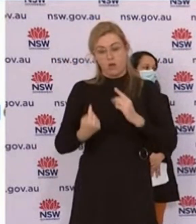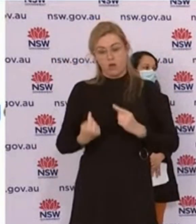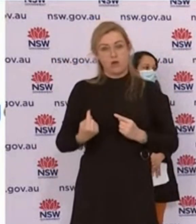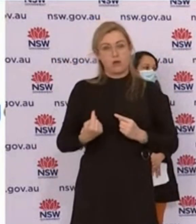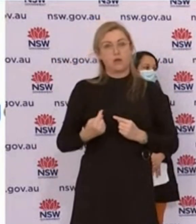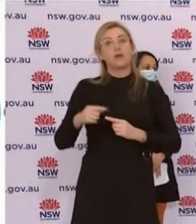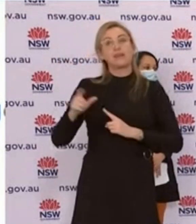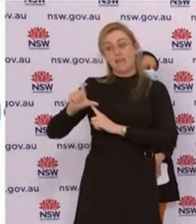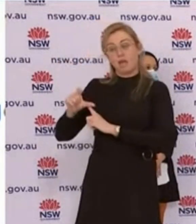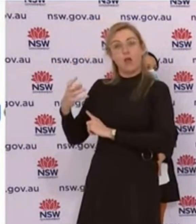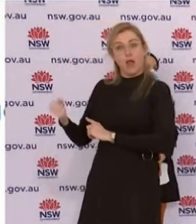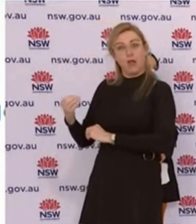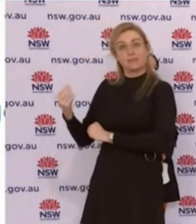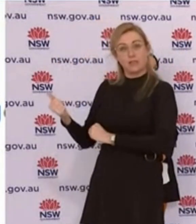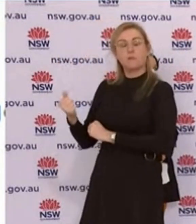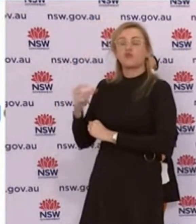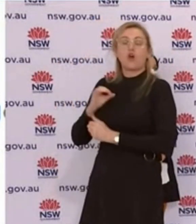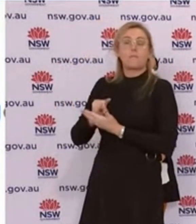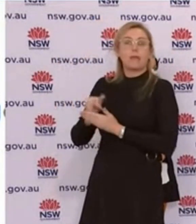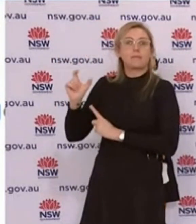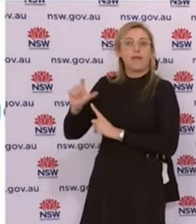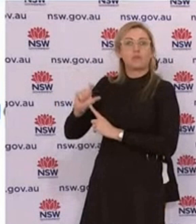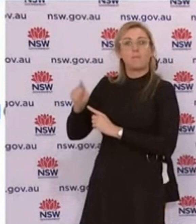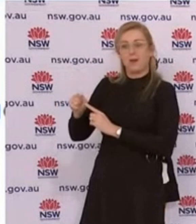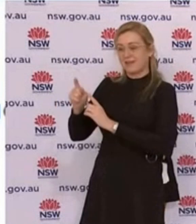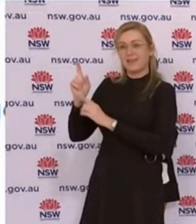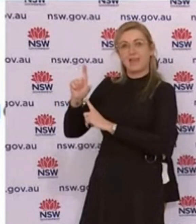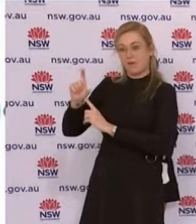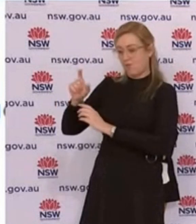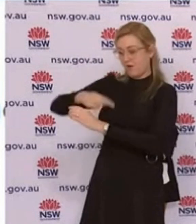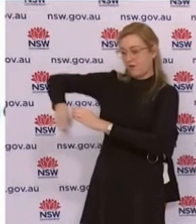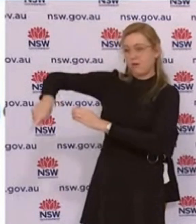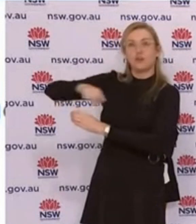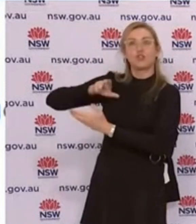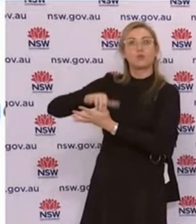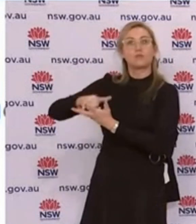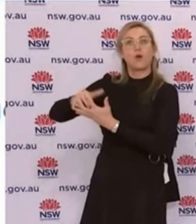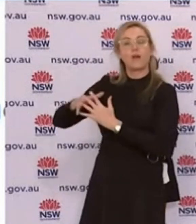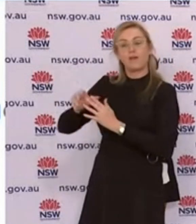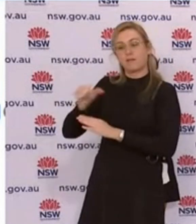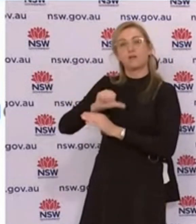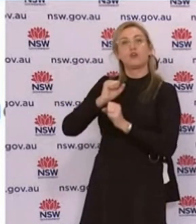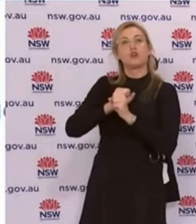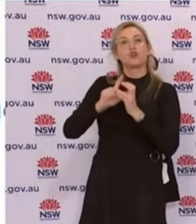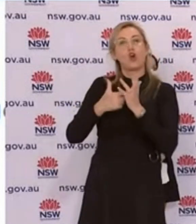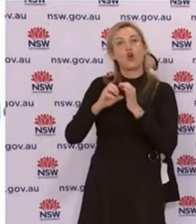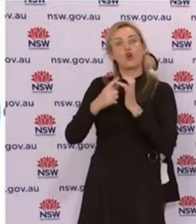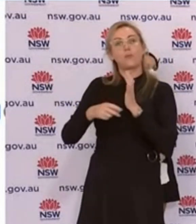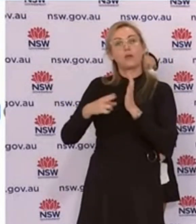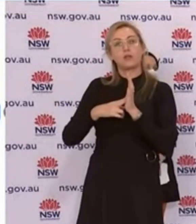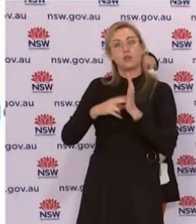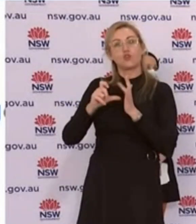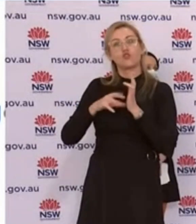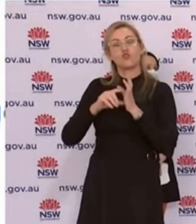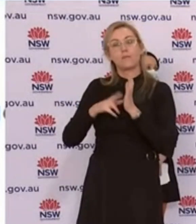and it's not, I'm not blaming Canberra, but it causes a risk for that region, and we've seen already seepage into Queanbeyan and Goulburn. We've got surveillance in Coomera